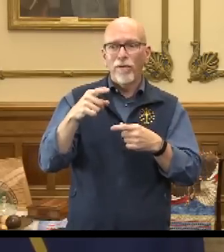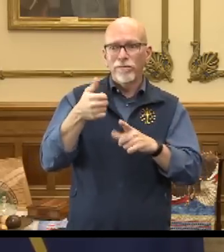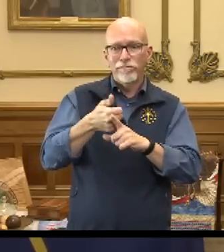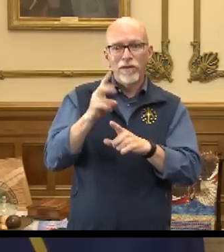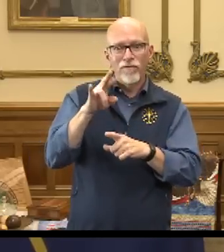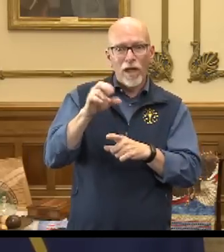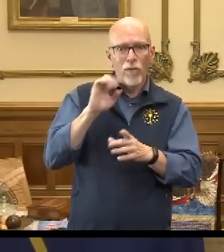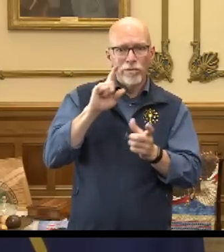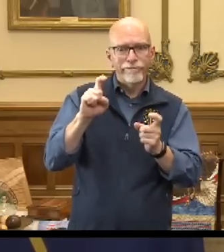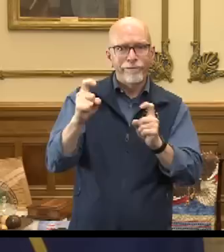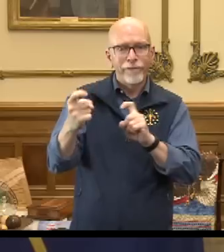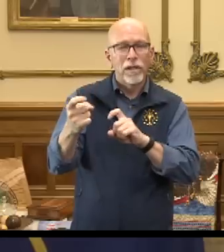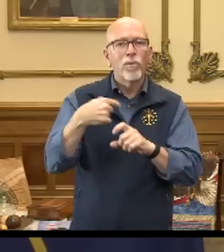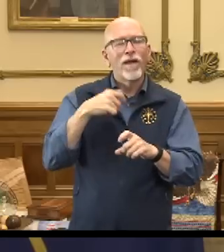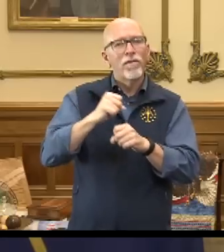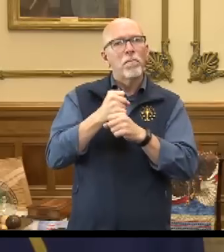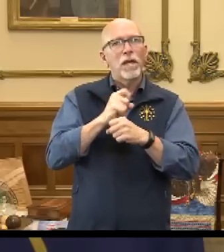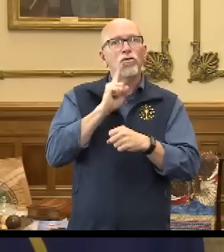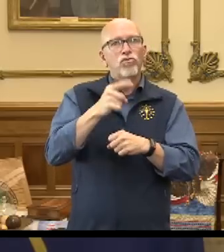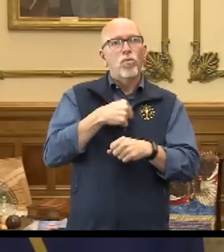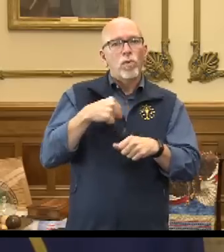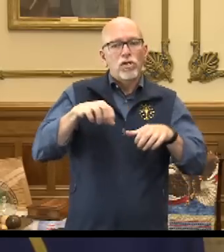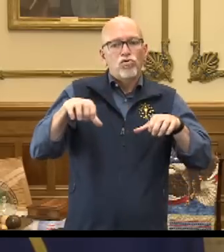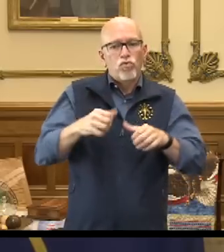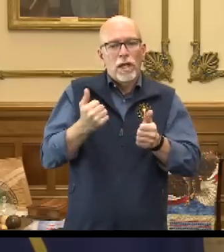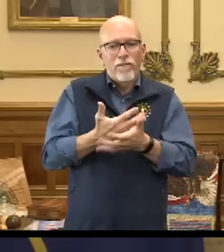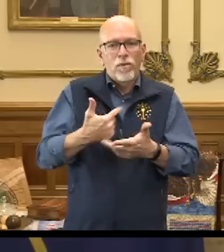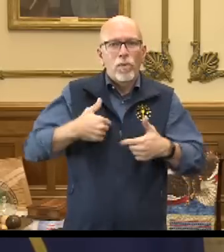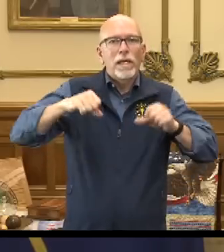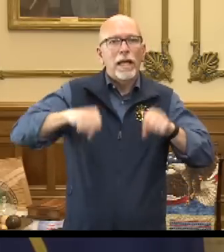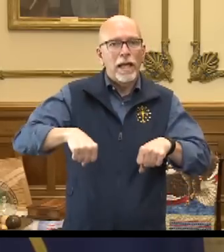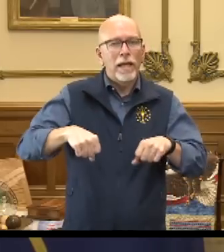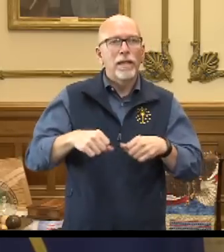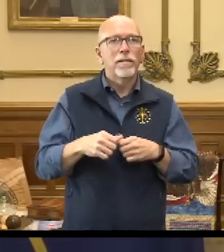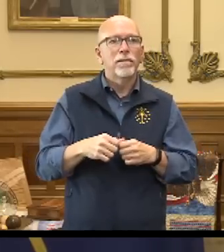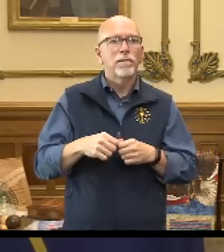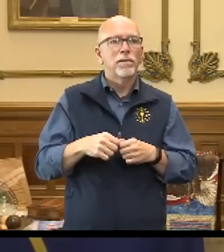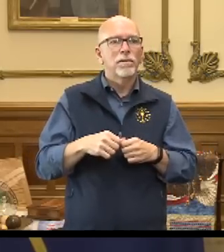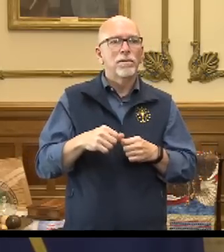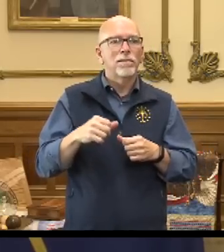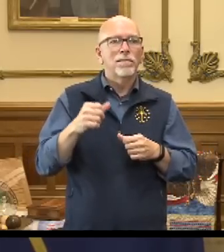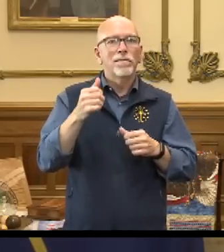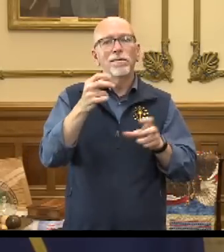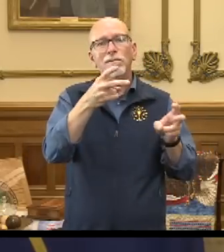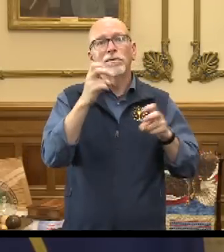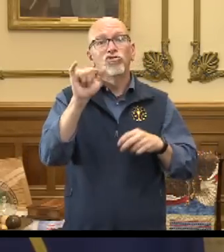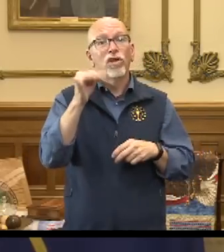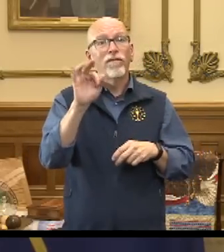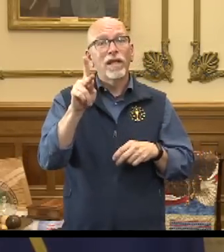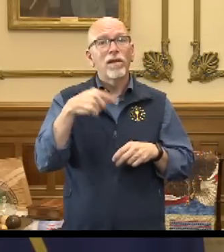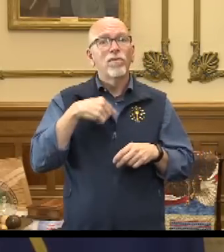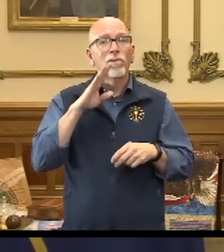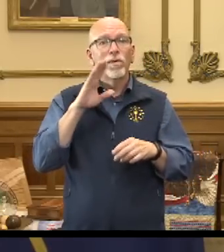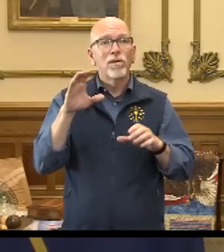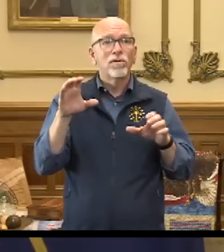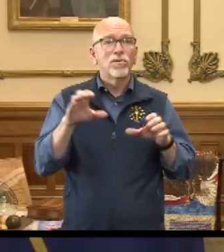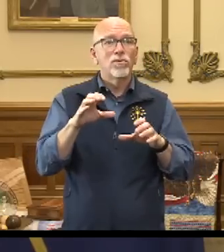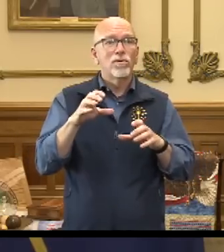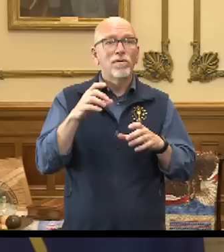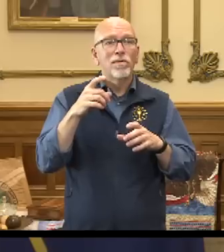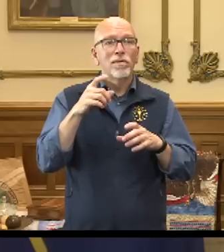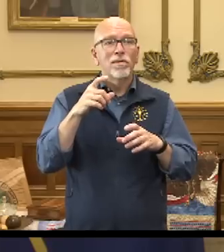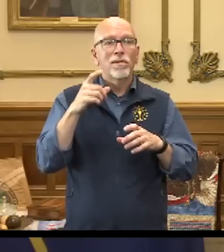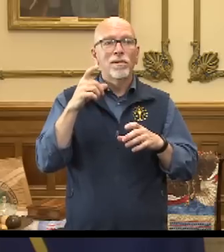just got to make sure that we're doing all we can. And it's almost, to paraphrase JFK, what can I do for my state, not